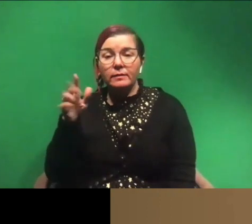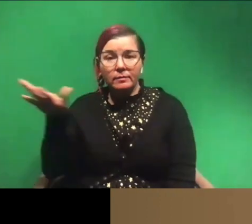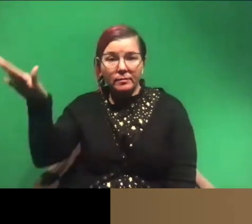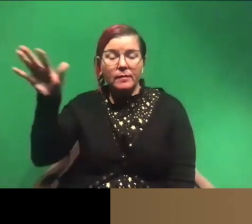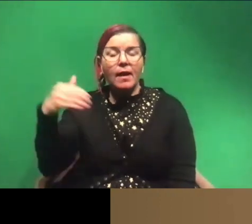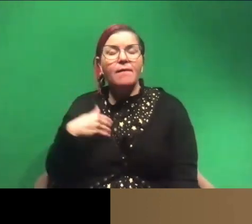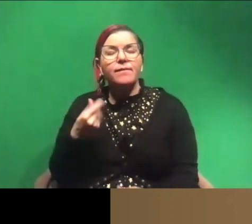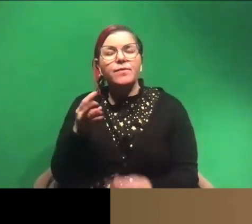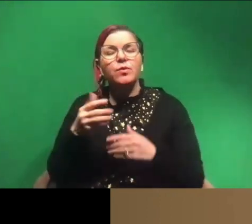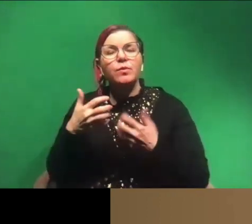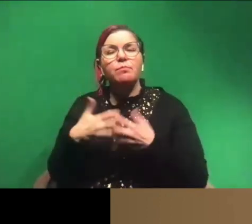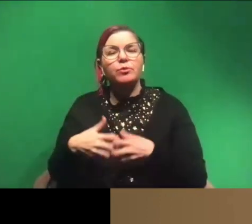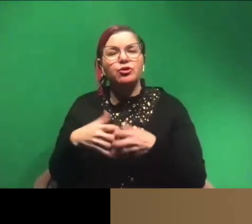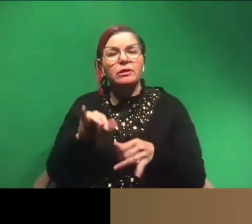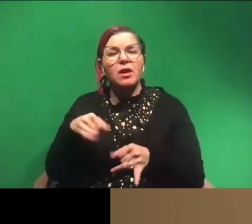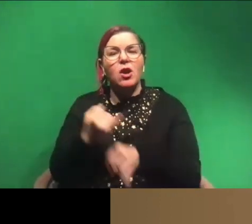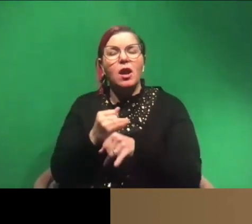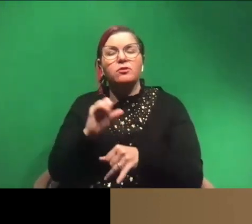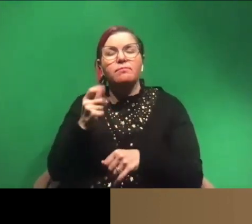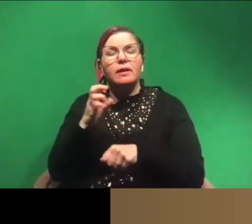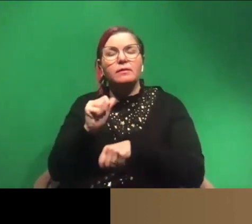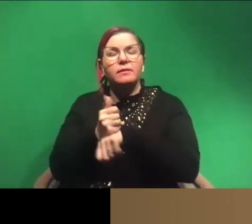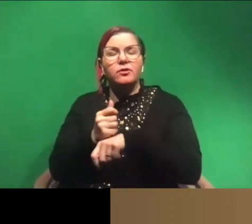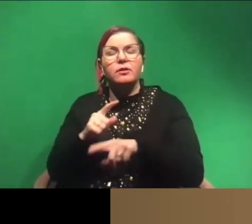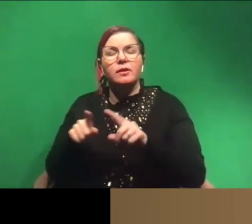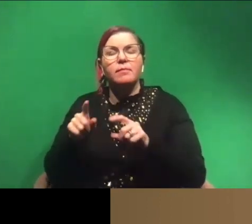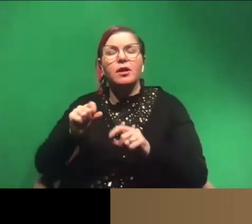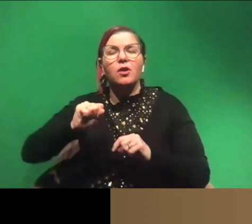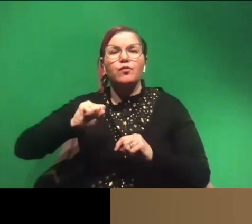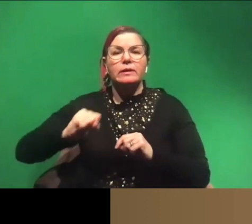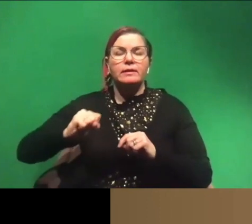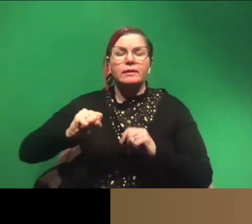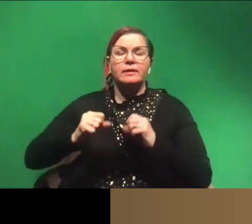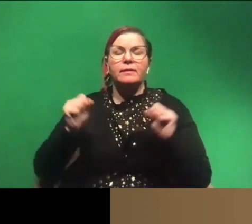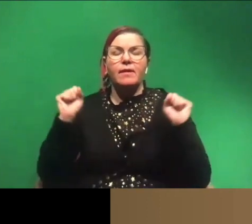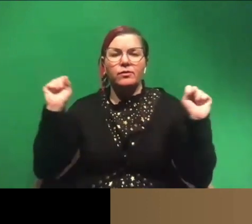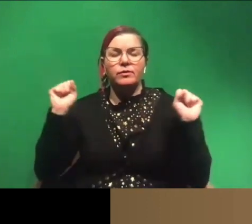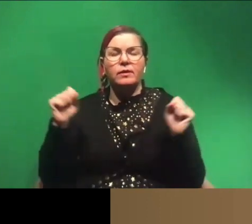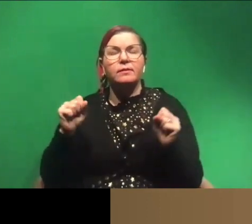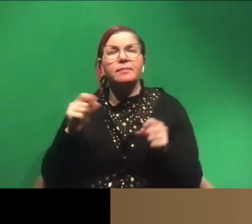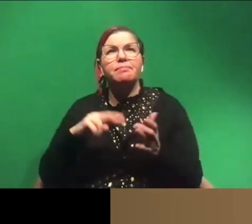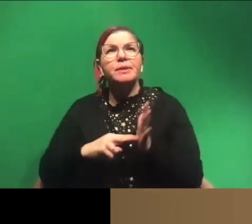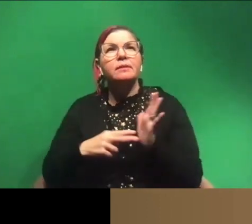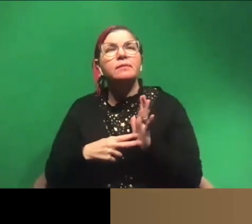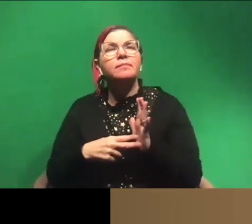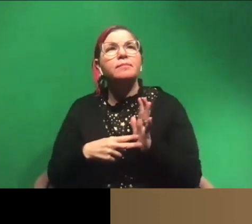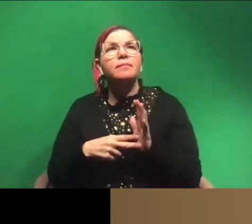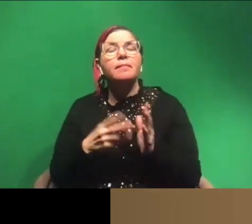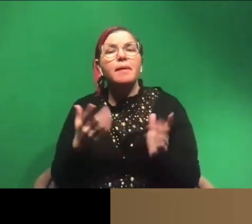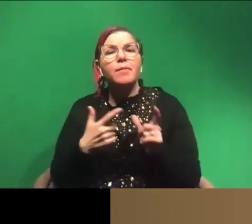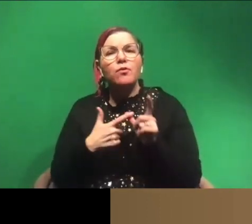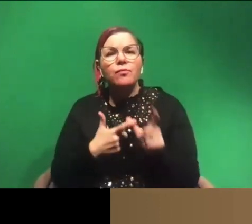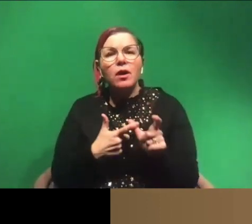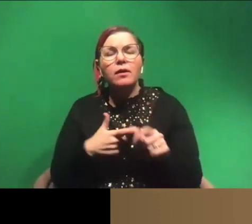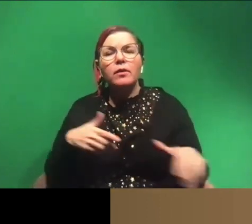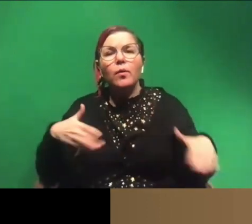machines up on the International Space Station, but it's a lot of resistive exercise. So if we think about it, when we're maybe running or walking on